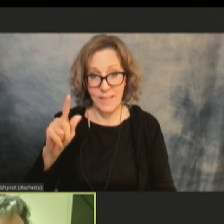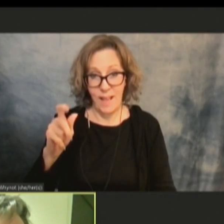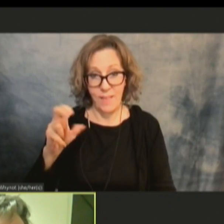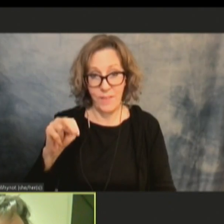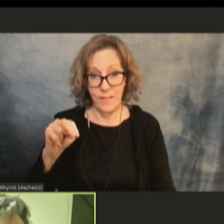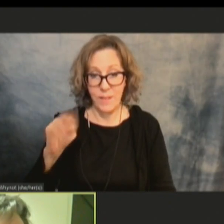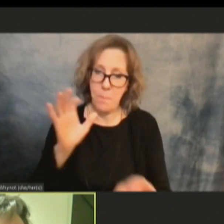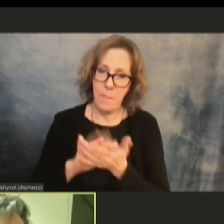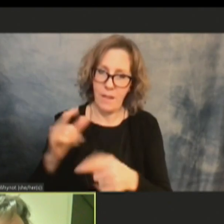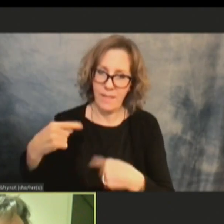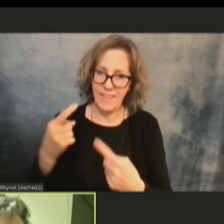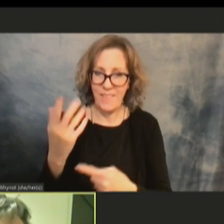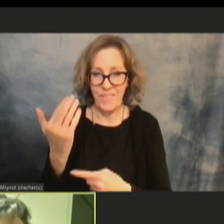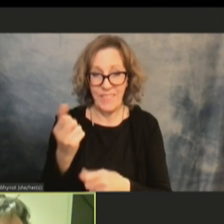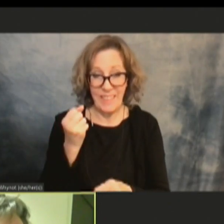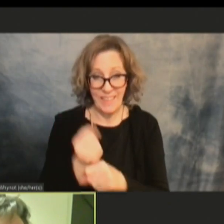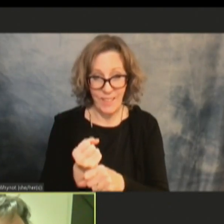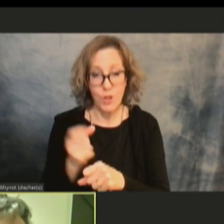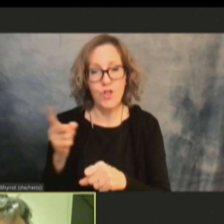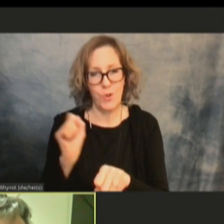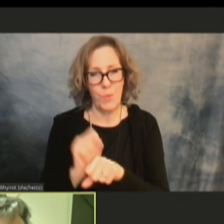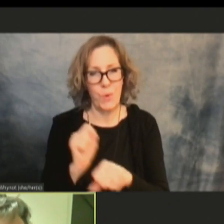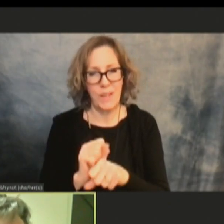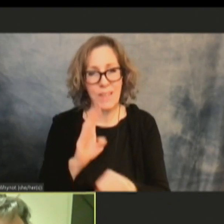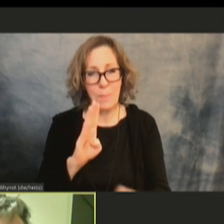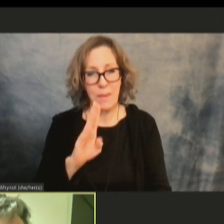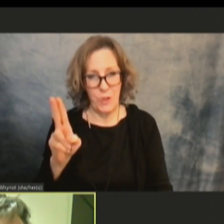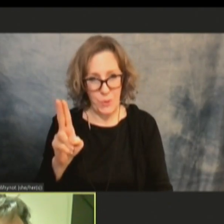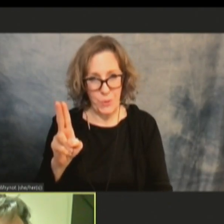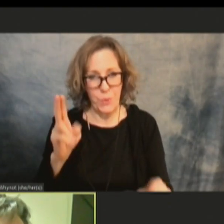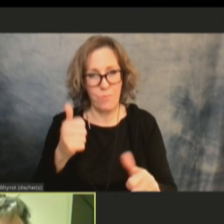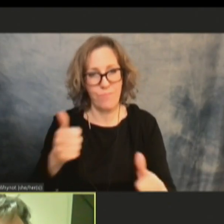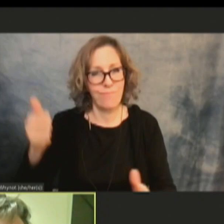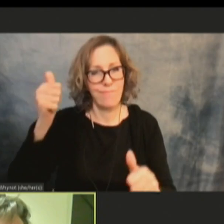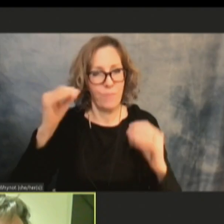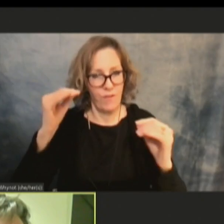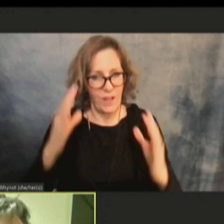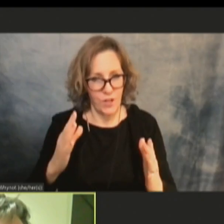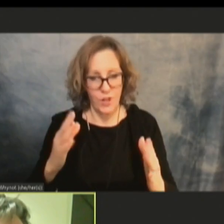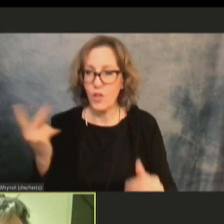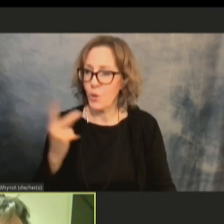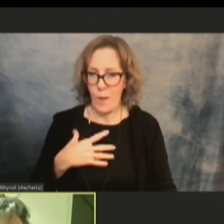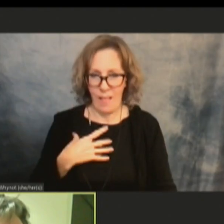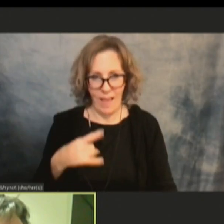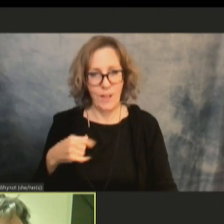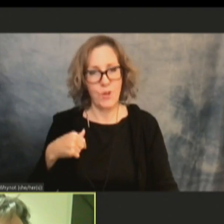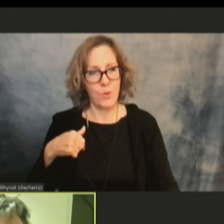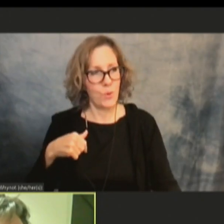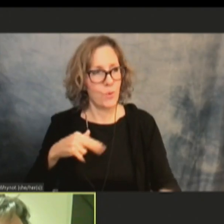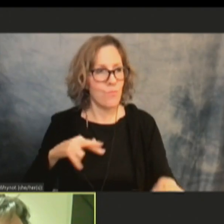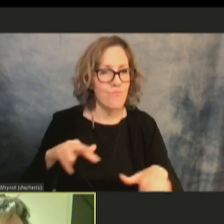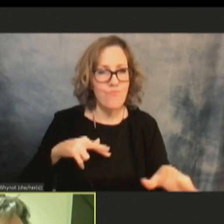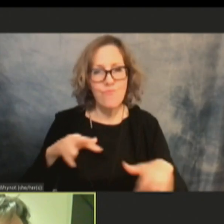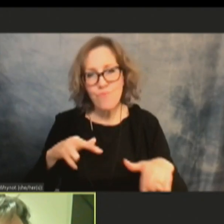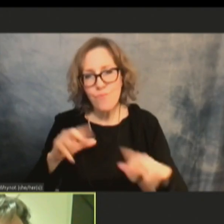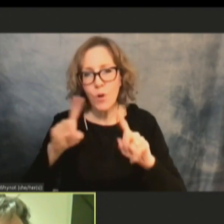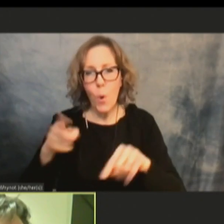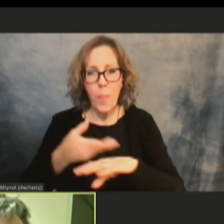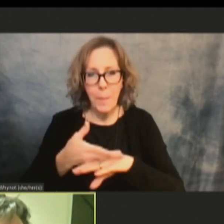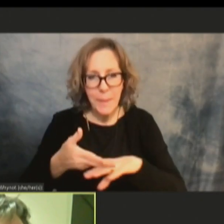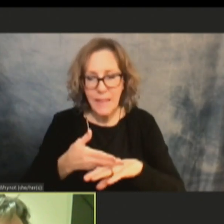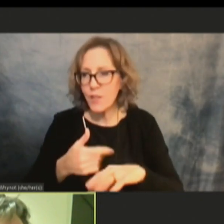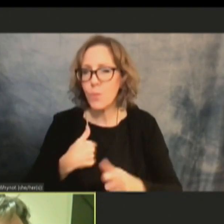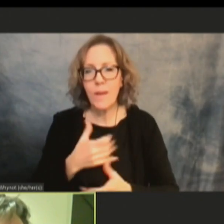at Boston University. We like to go to the beach. We like to take long walks. I'm a huge film